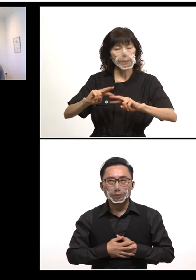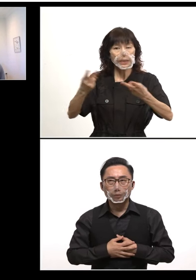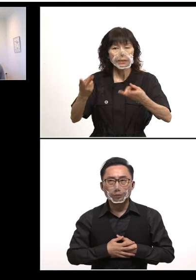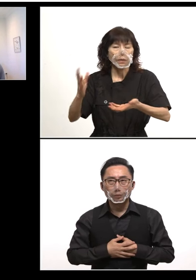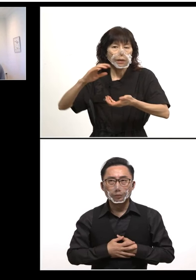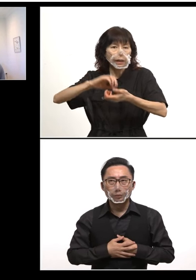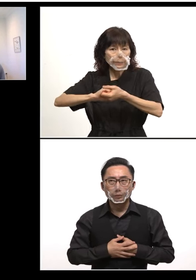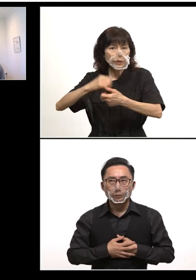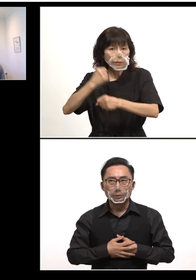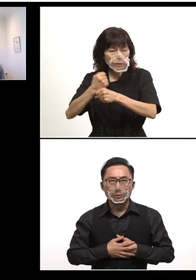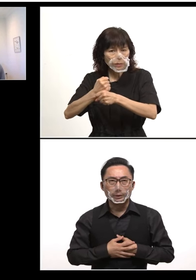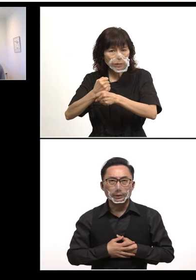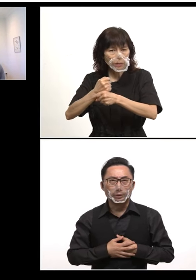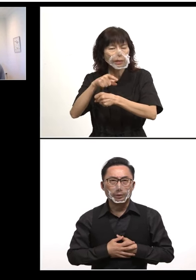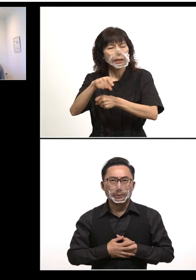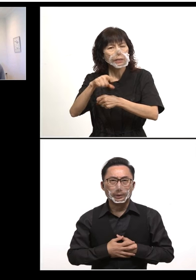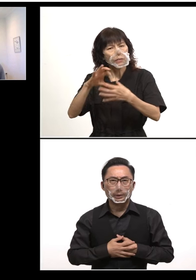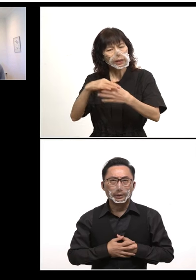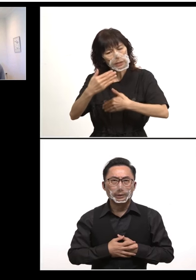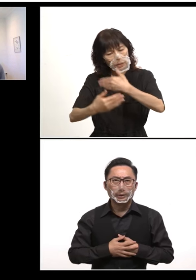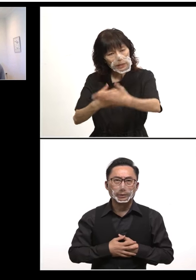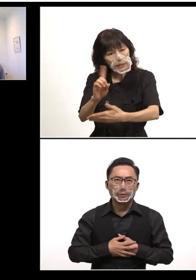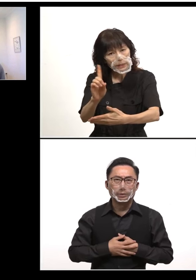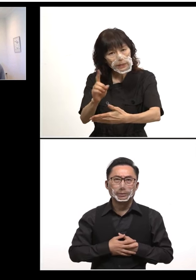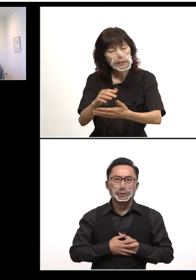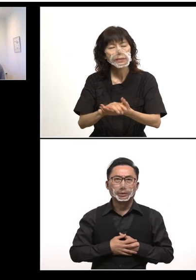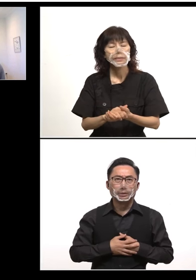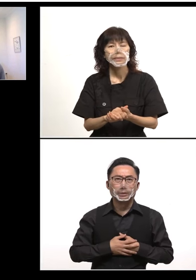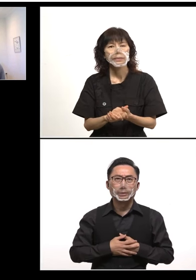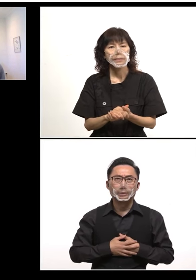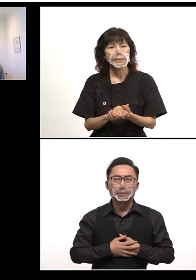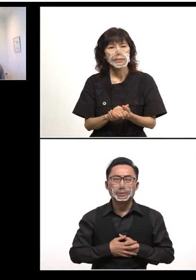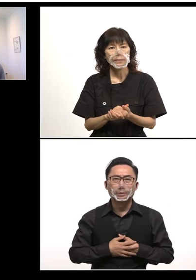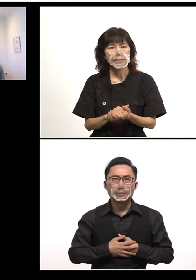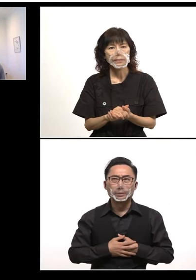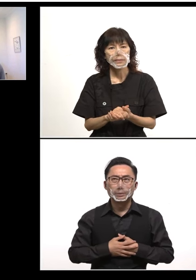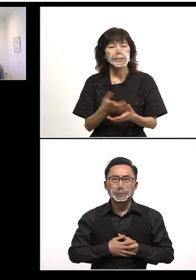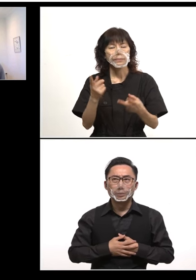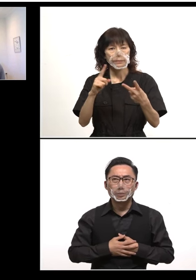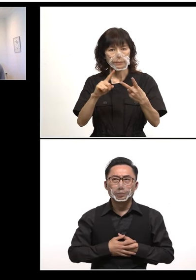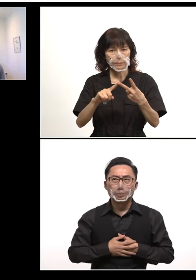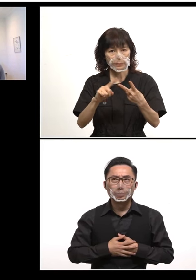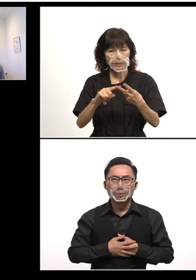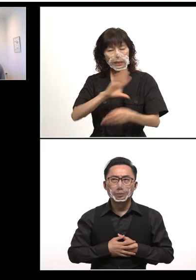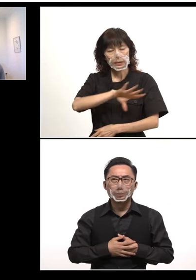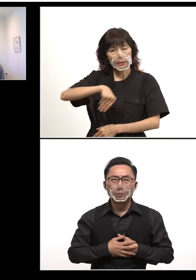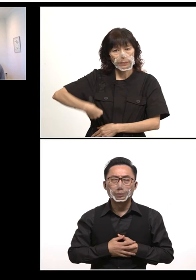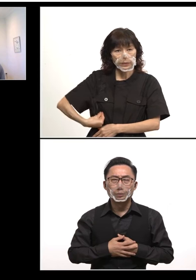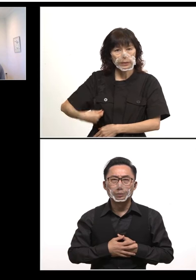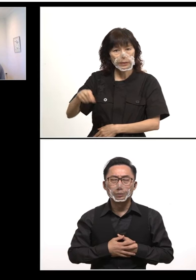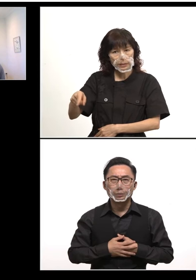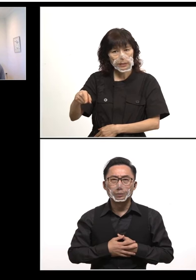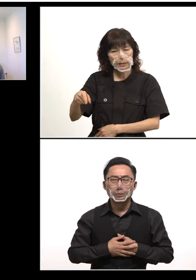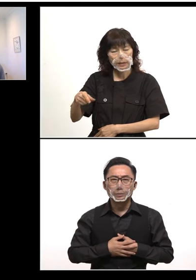question is there any Cambodian classical art form or culture being integrated to your previous works or upcoming works?